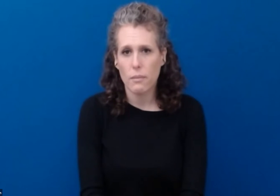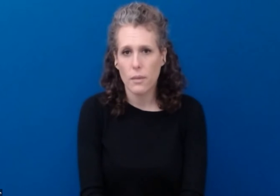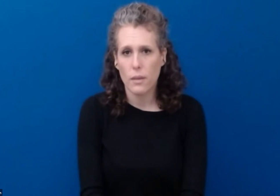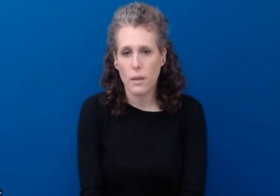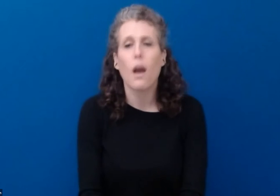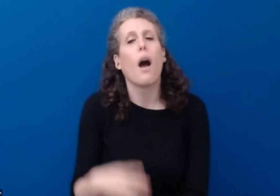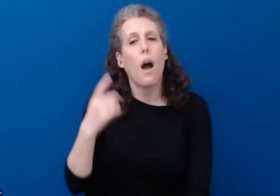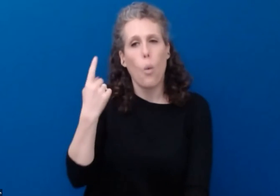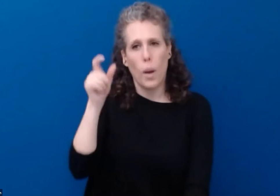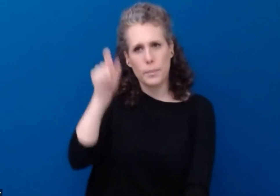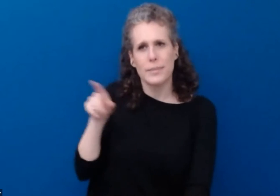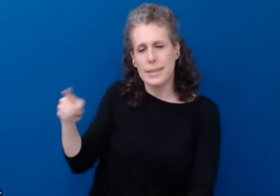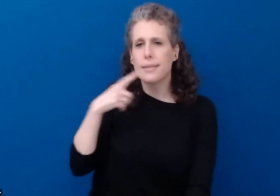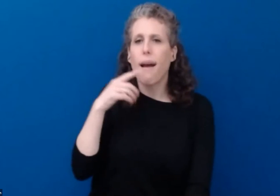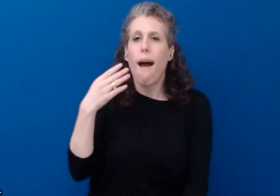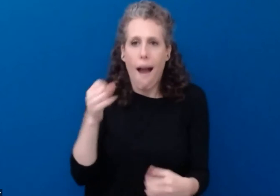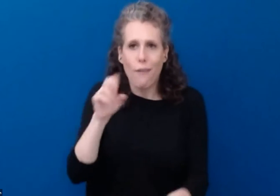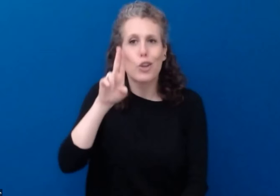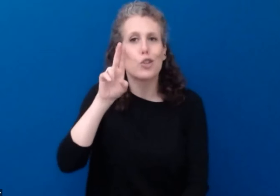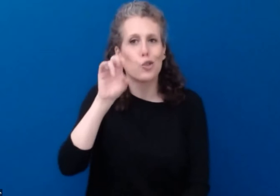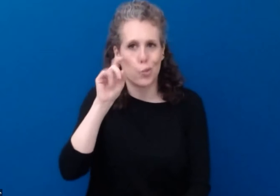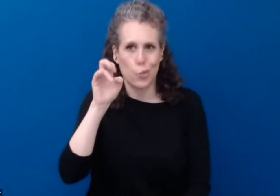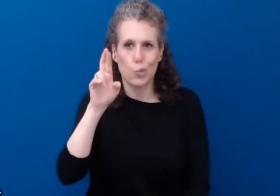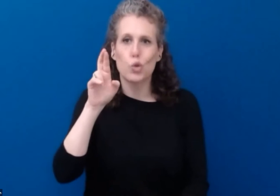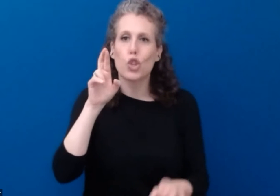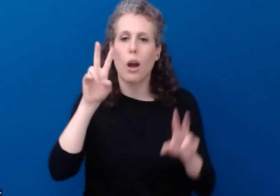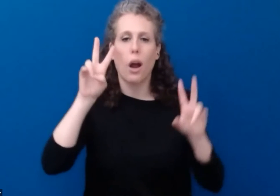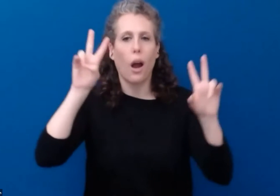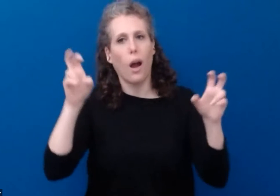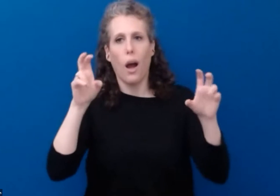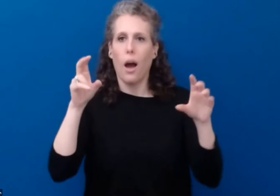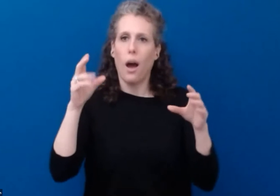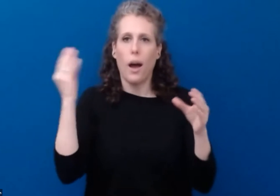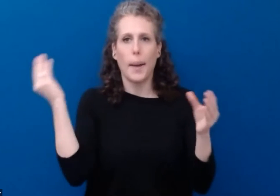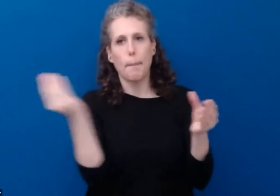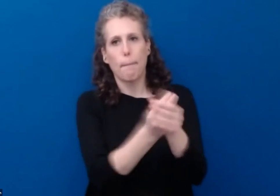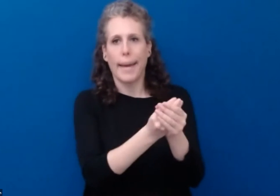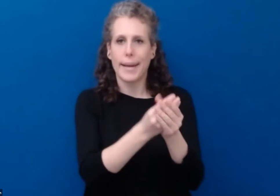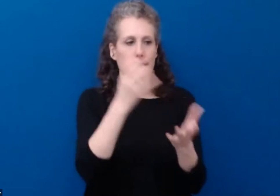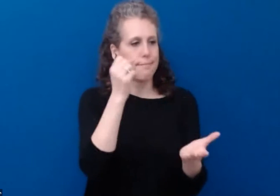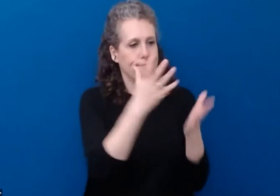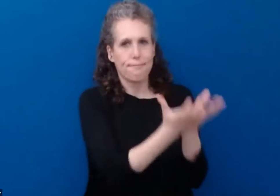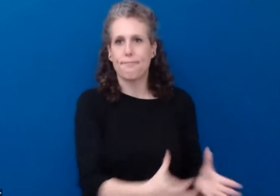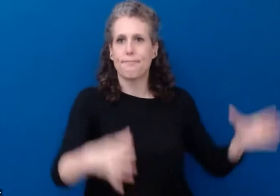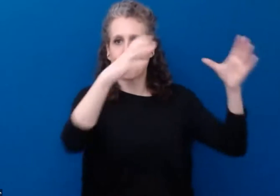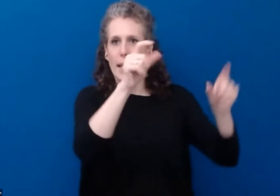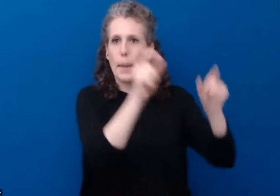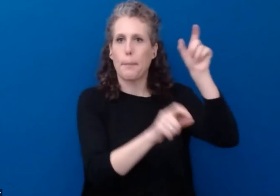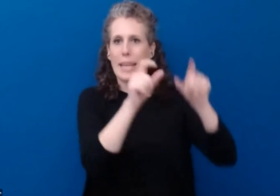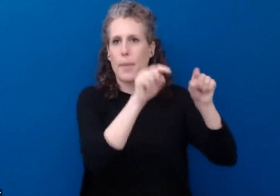of user bank or portal or notice board where different kind of